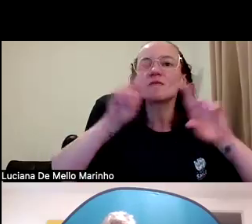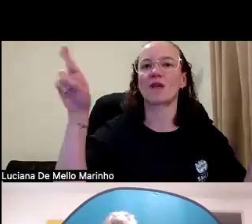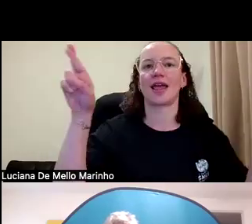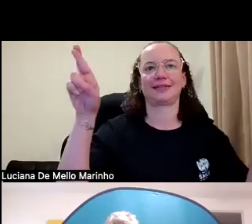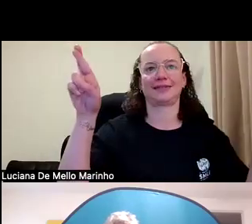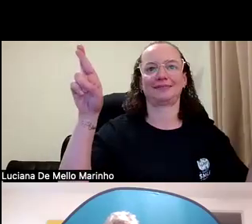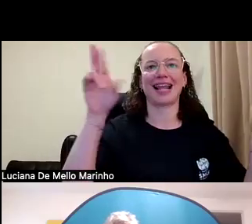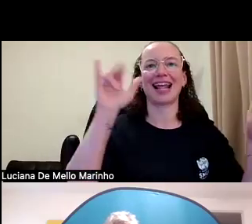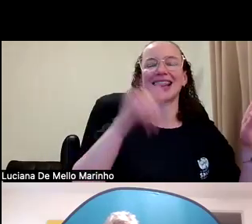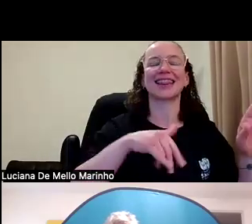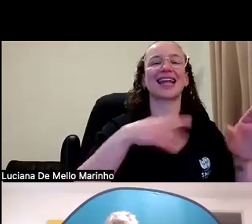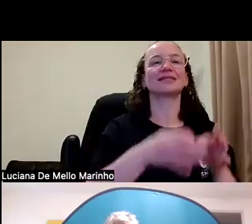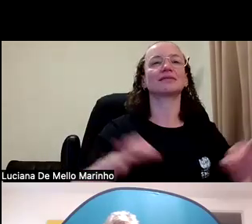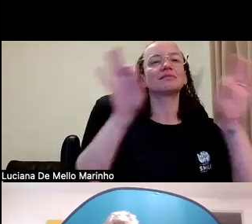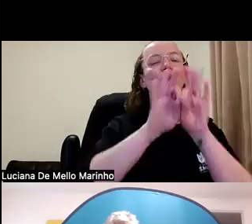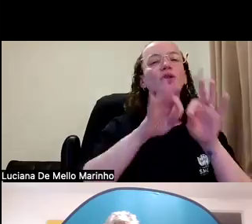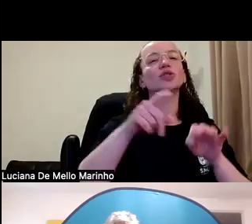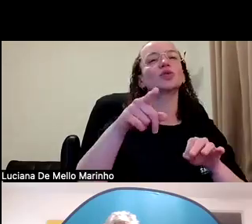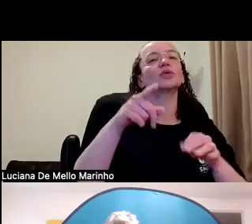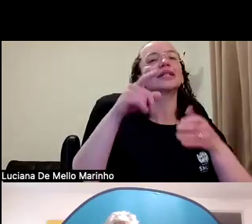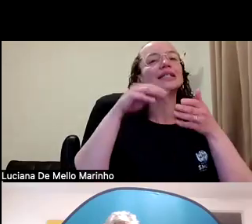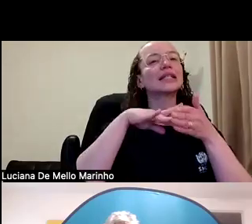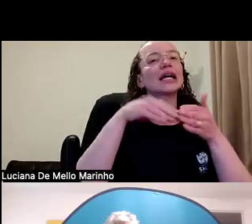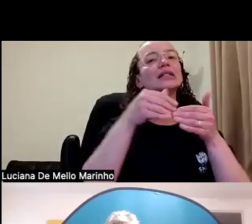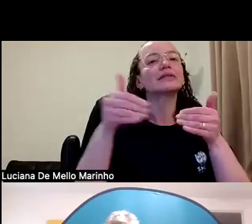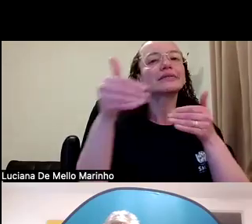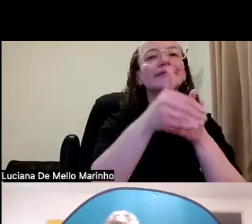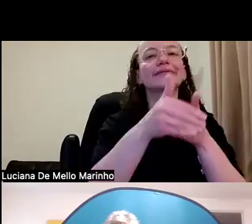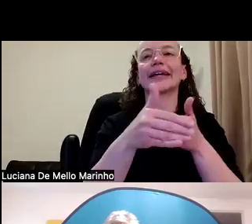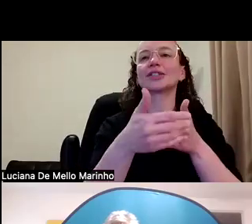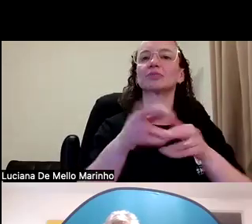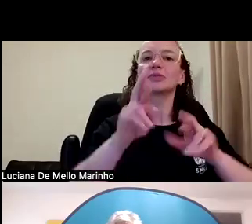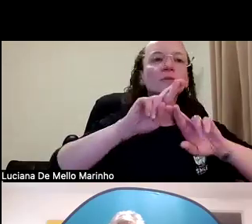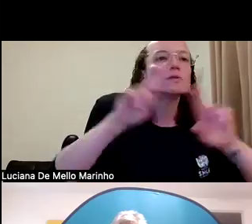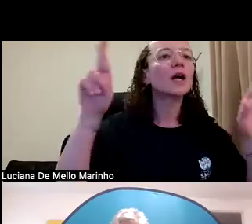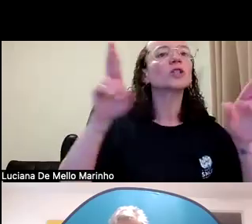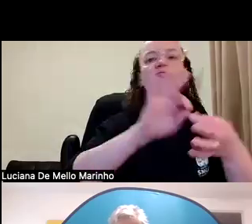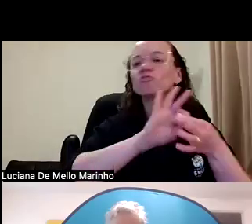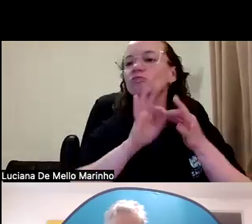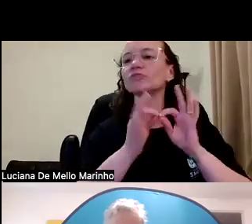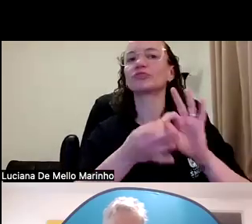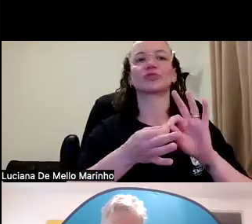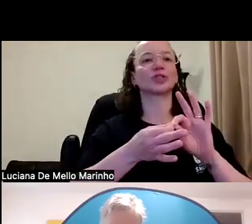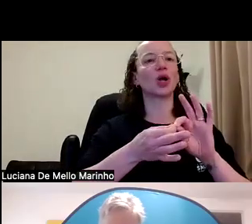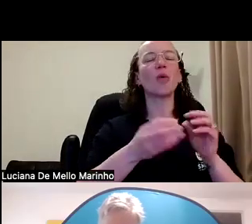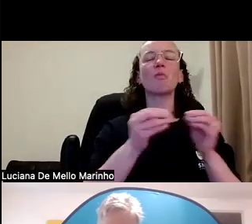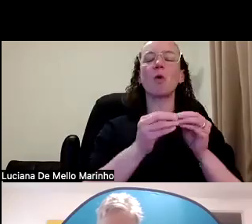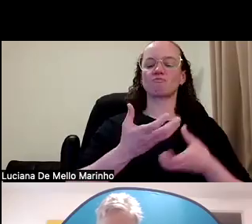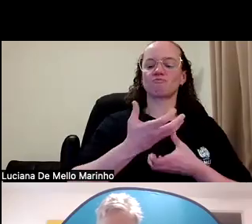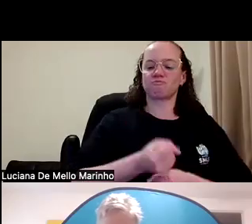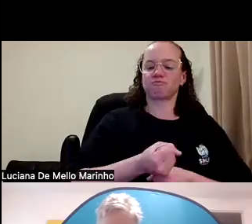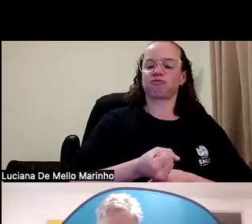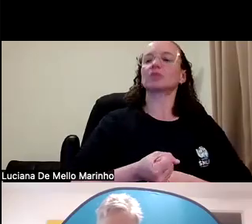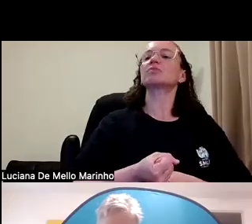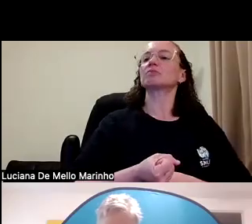The interpreter should be ready. That's very important to study in advance. Be prepared to be ready